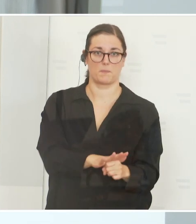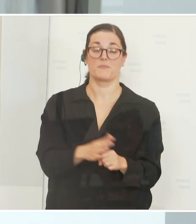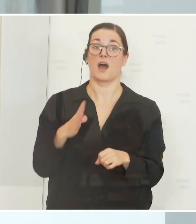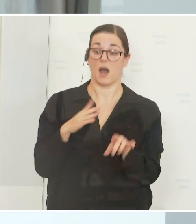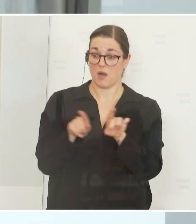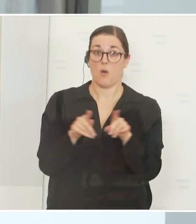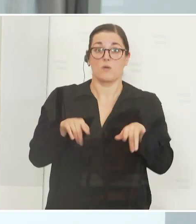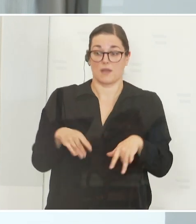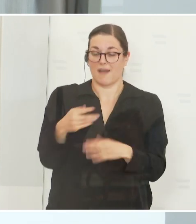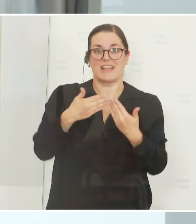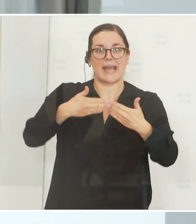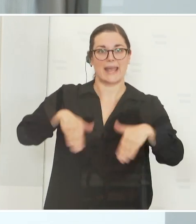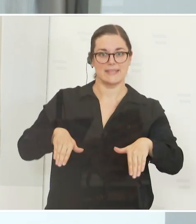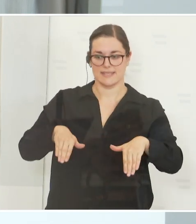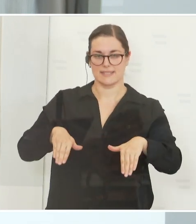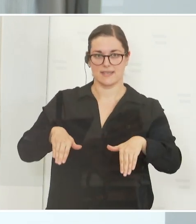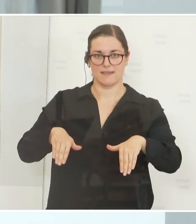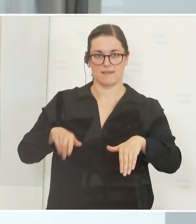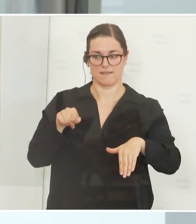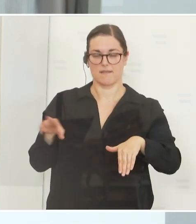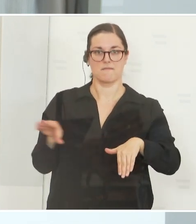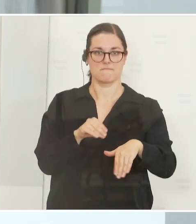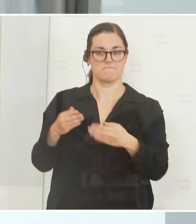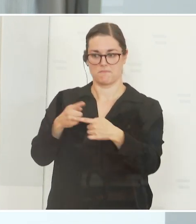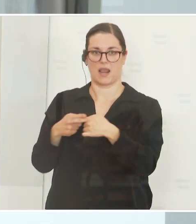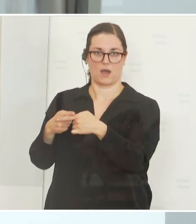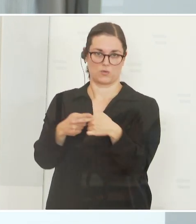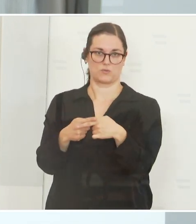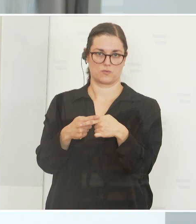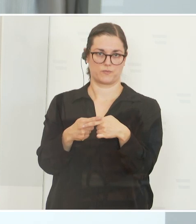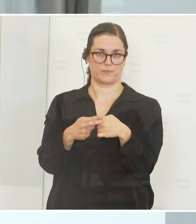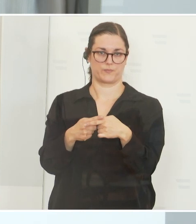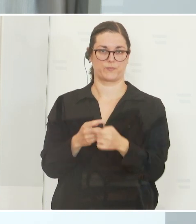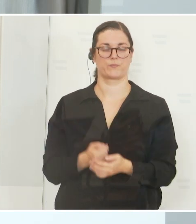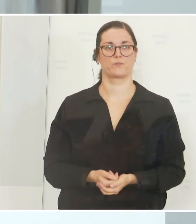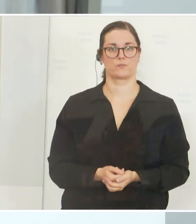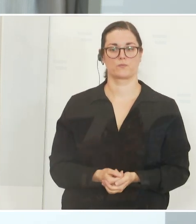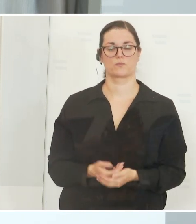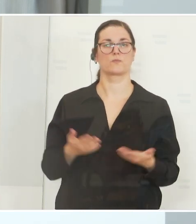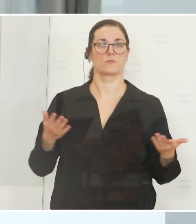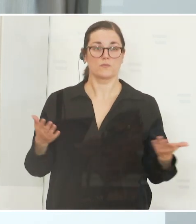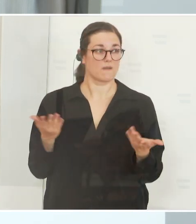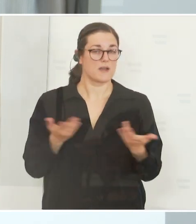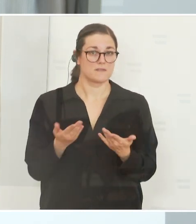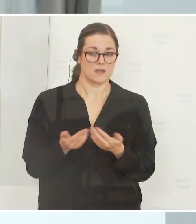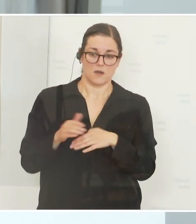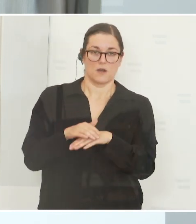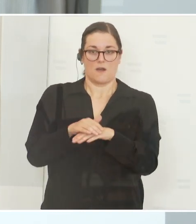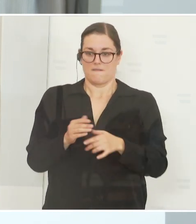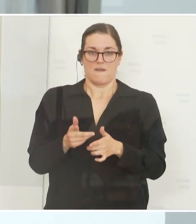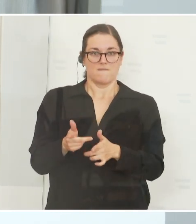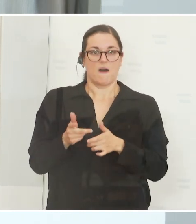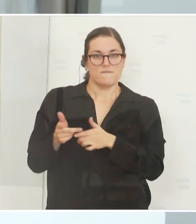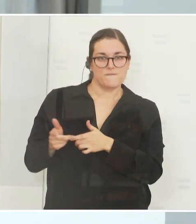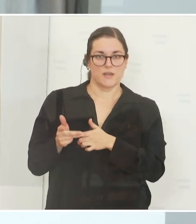our borders with Belarus. Let me emphasize that the weaponization of thousands